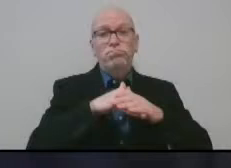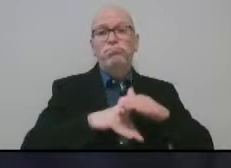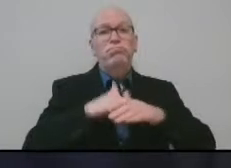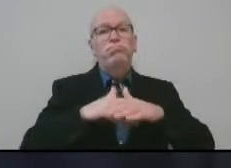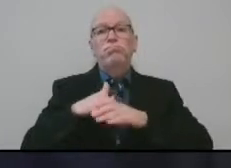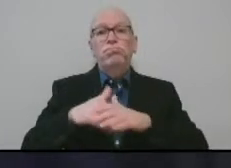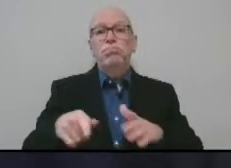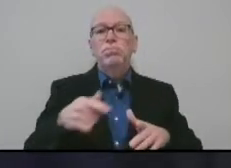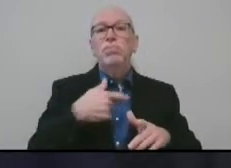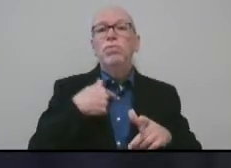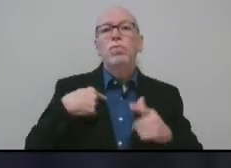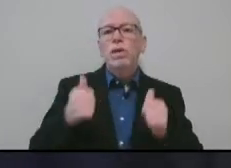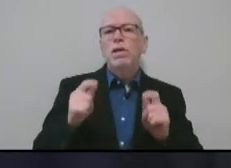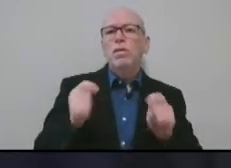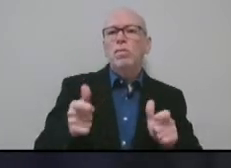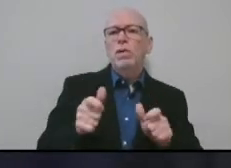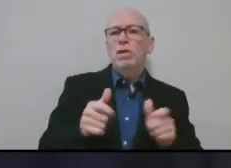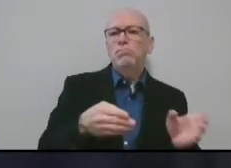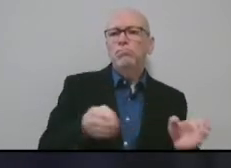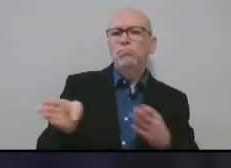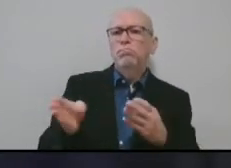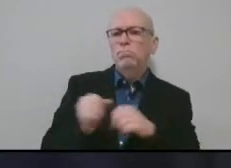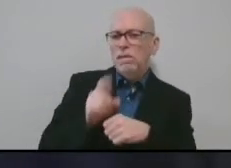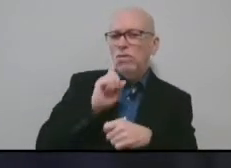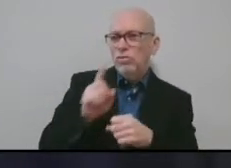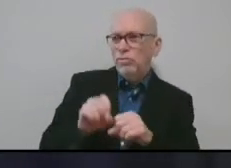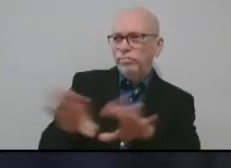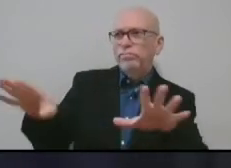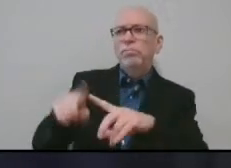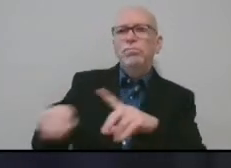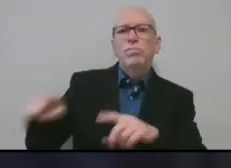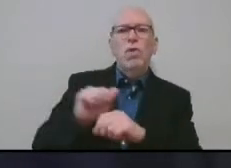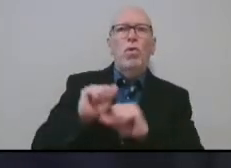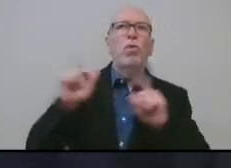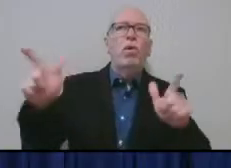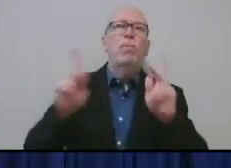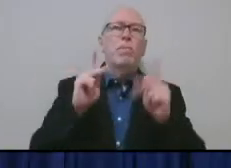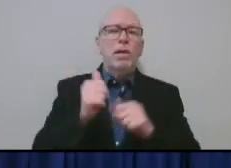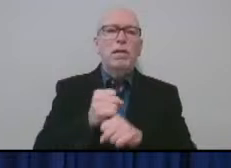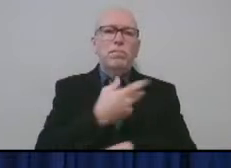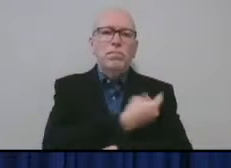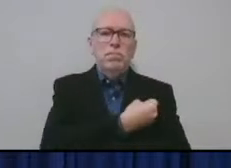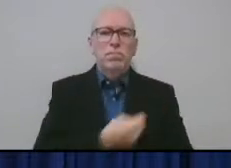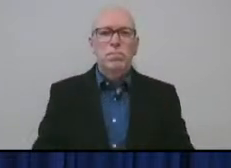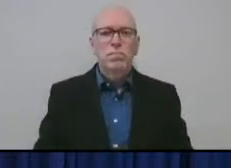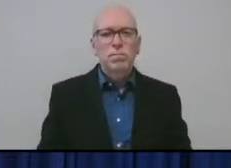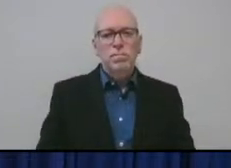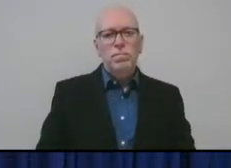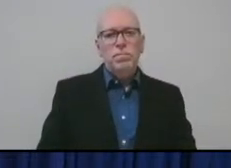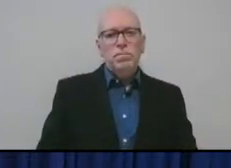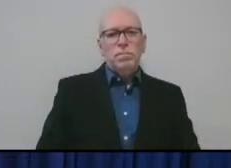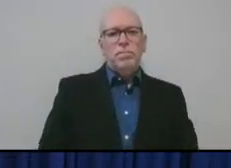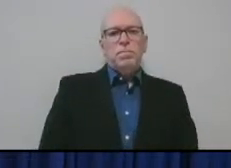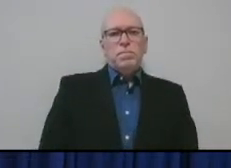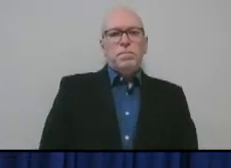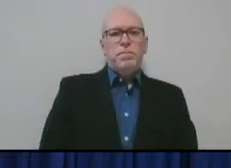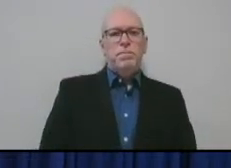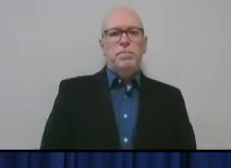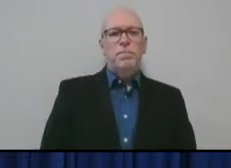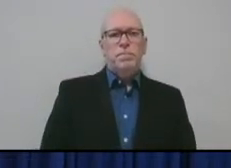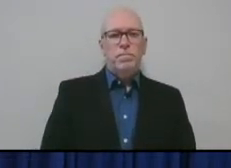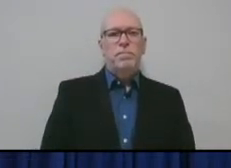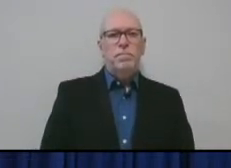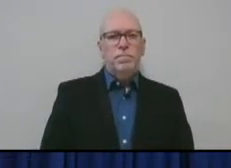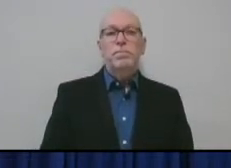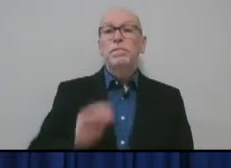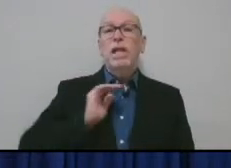can very quickly pivot and make sure that we're getting all the vaccine that we're getting out. Yeah, but our methodical approach is